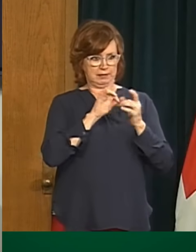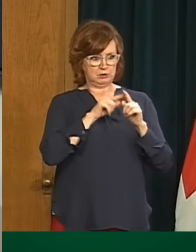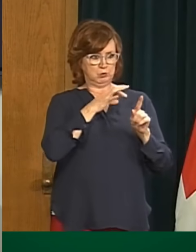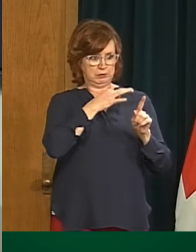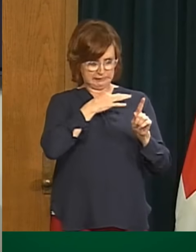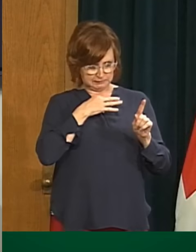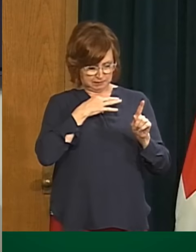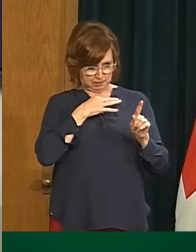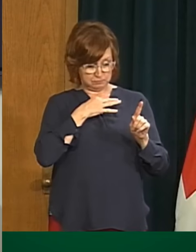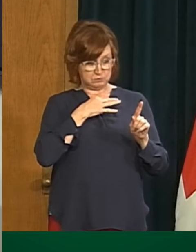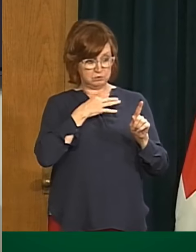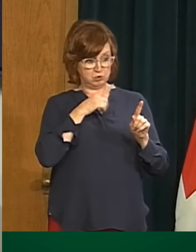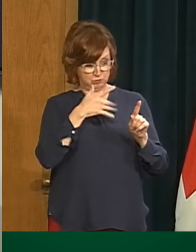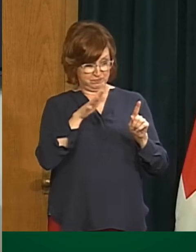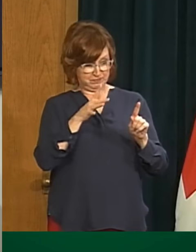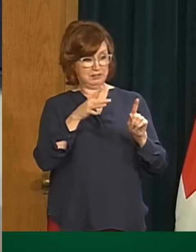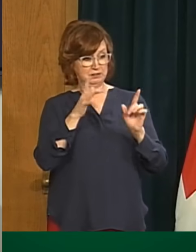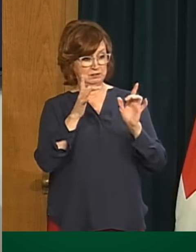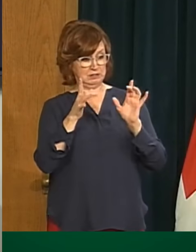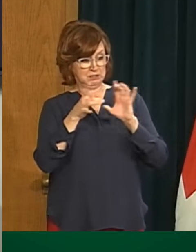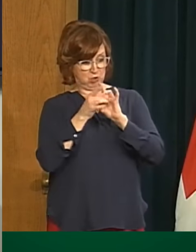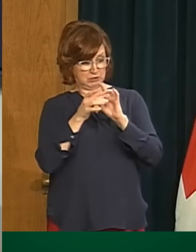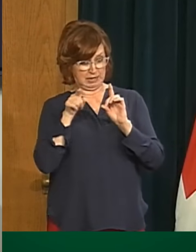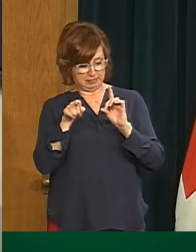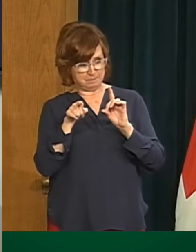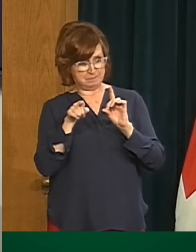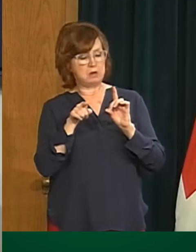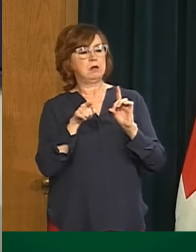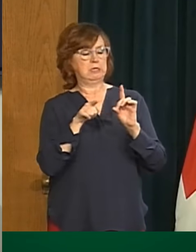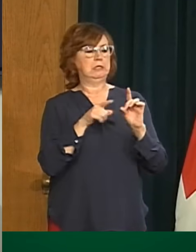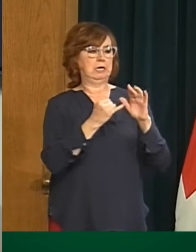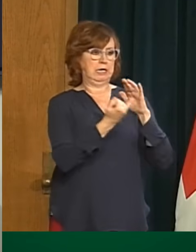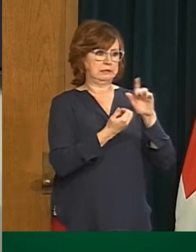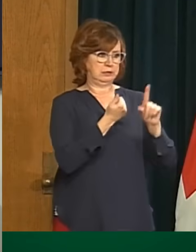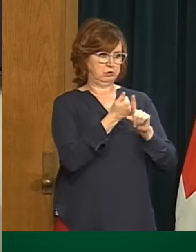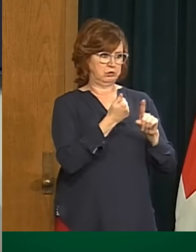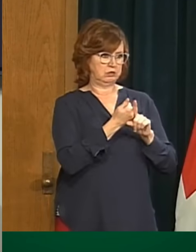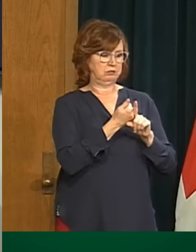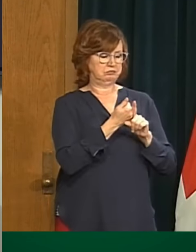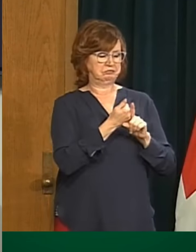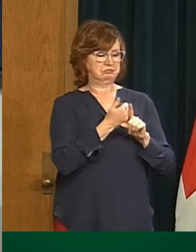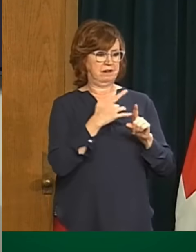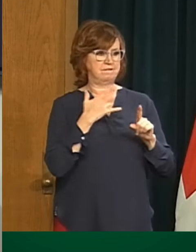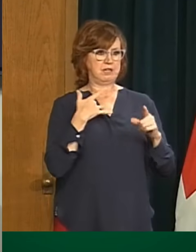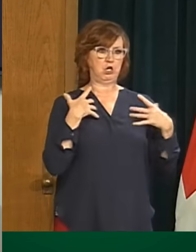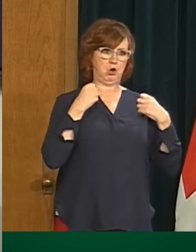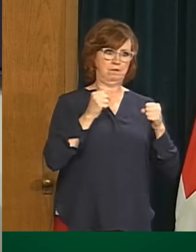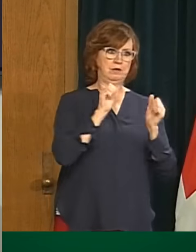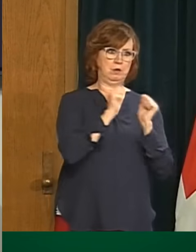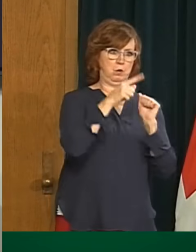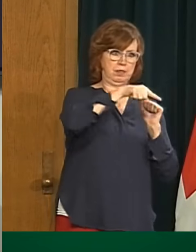and the testing and contact tracing and interviews are continuing.